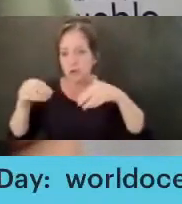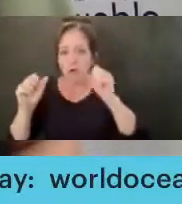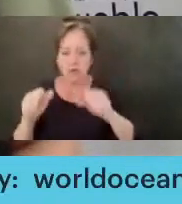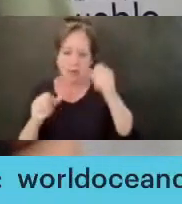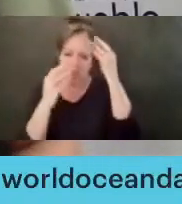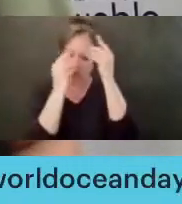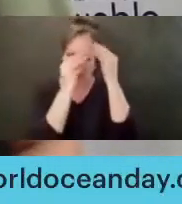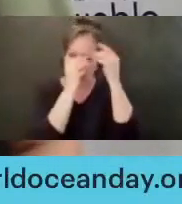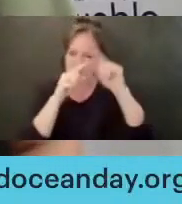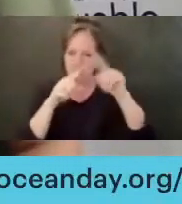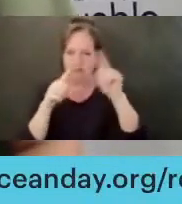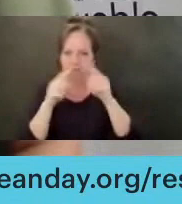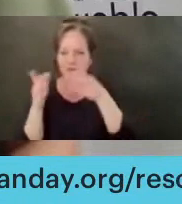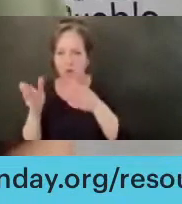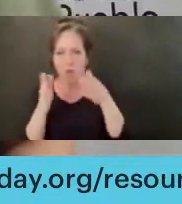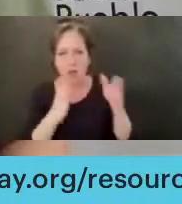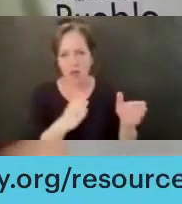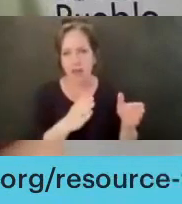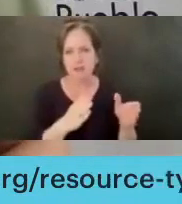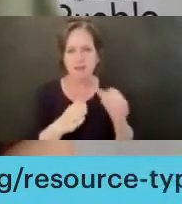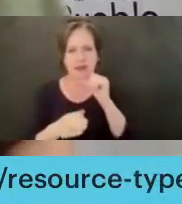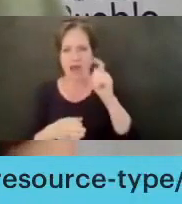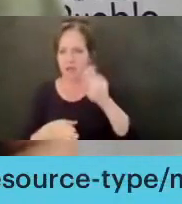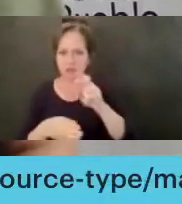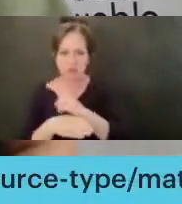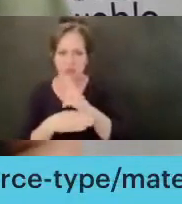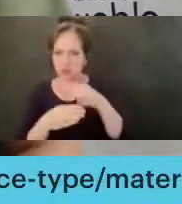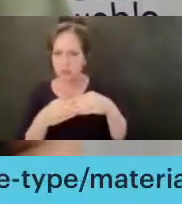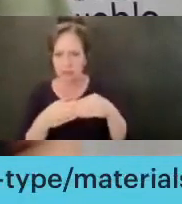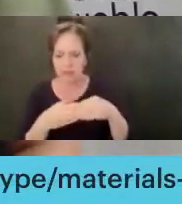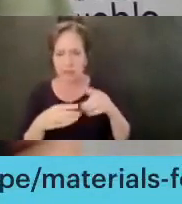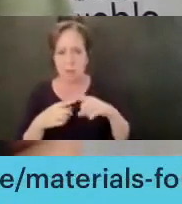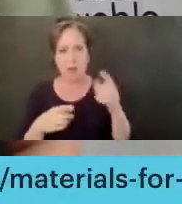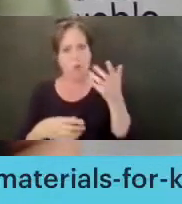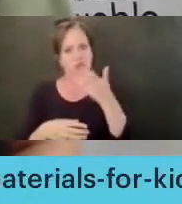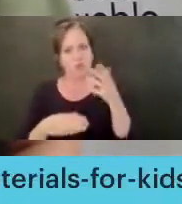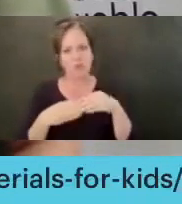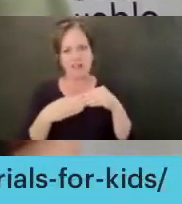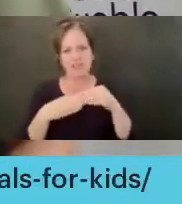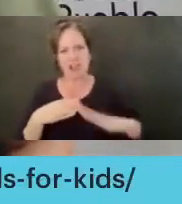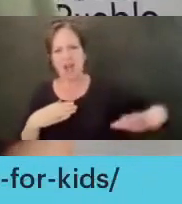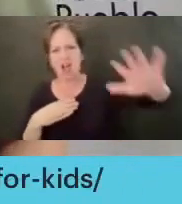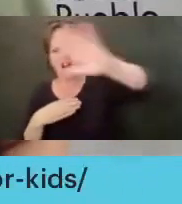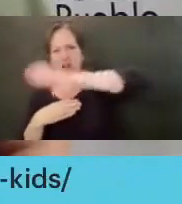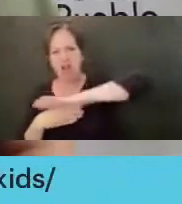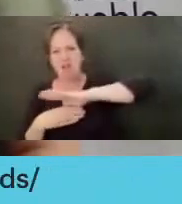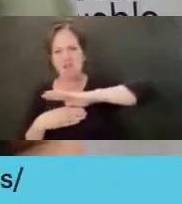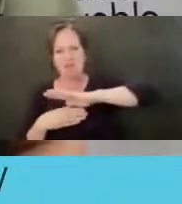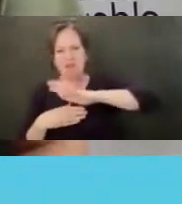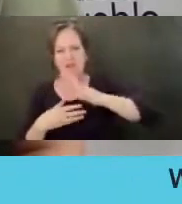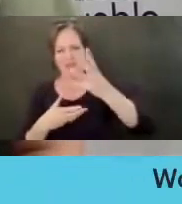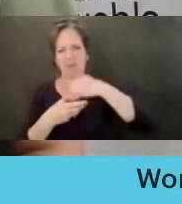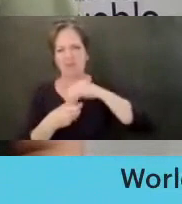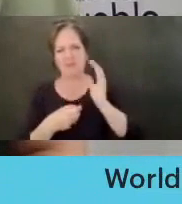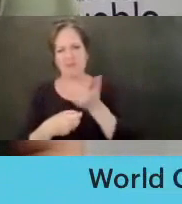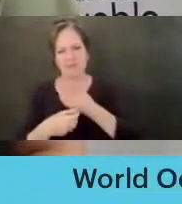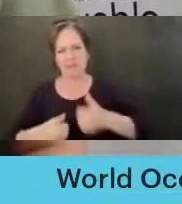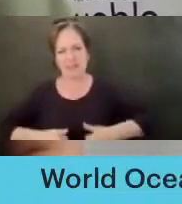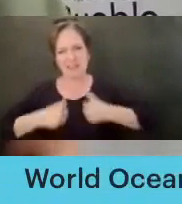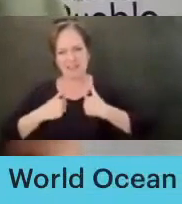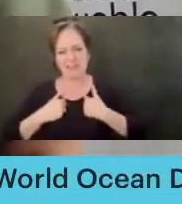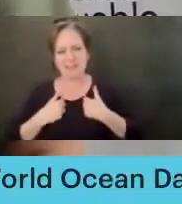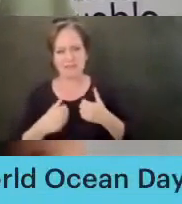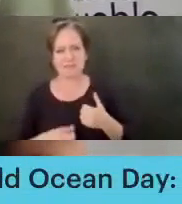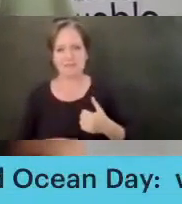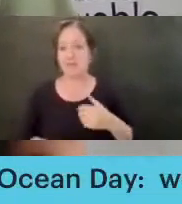using plastic. But plastic is definitely all over the place in our lives. Absolutely. And David